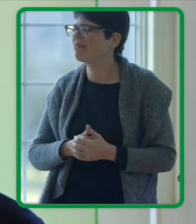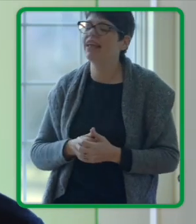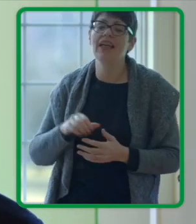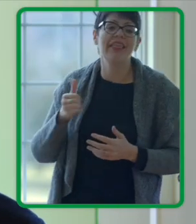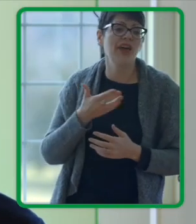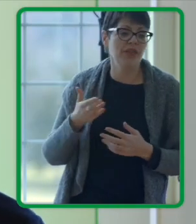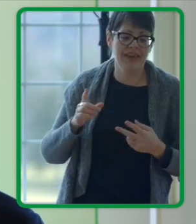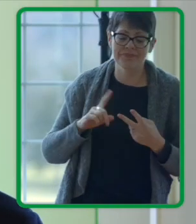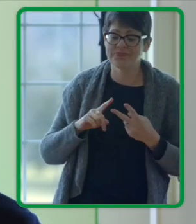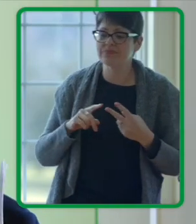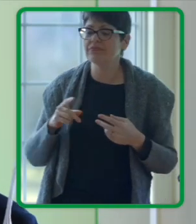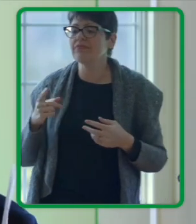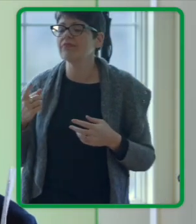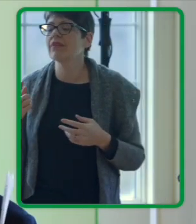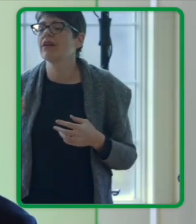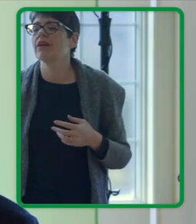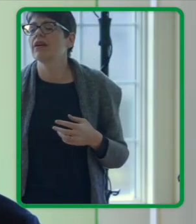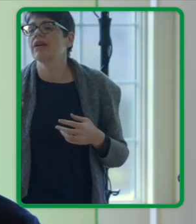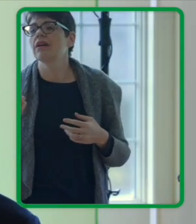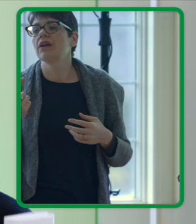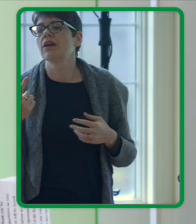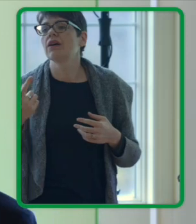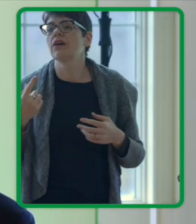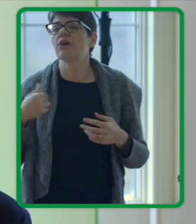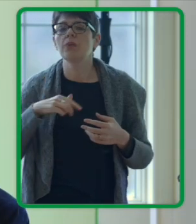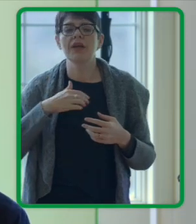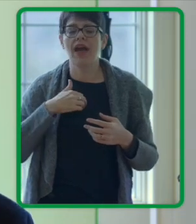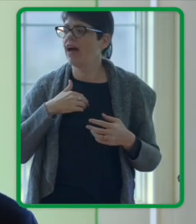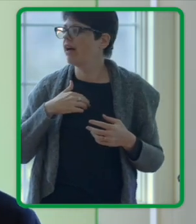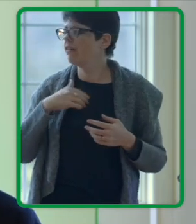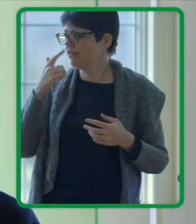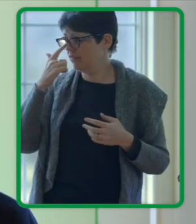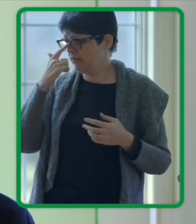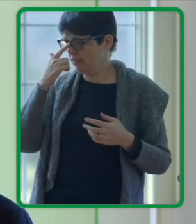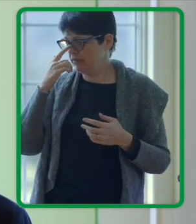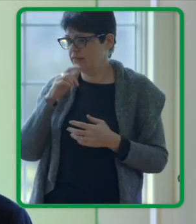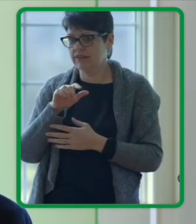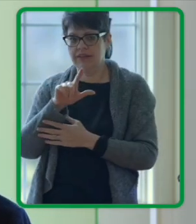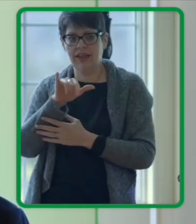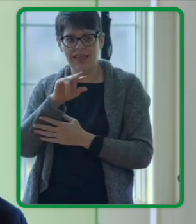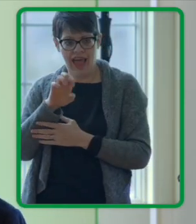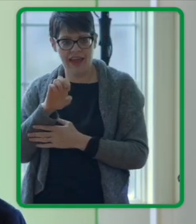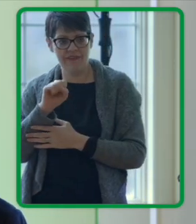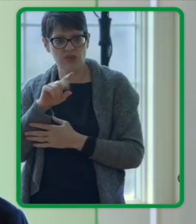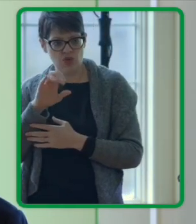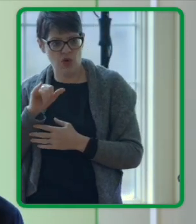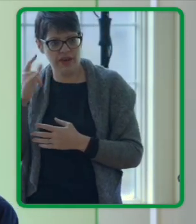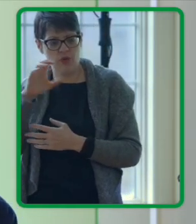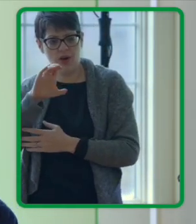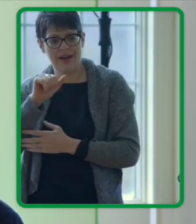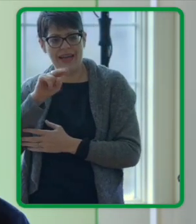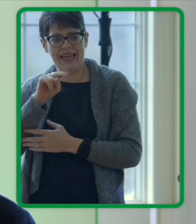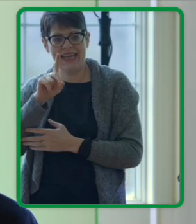The other thing is, we even have a live story for Candida Rufo,